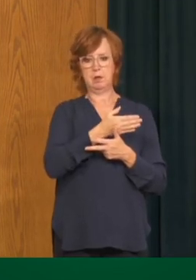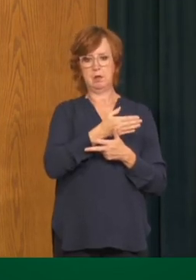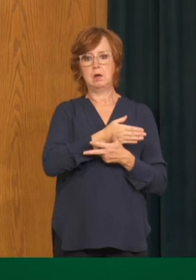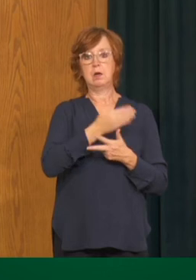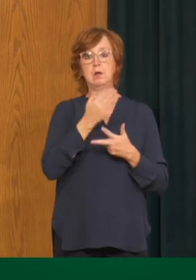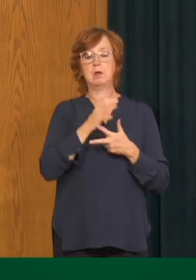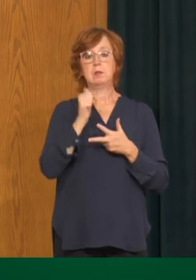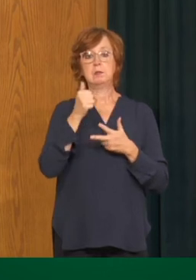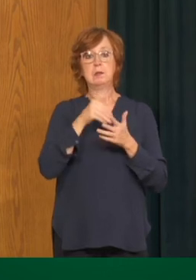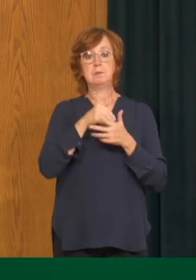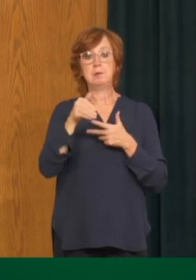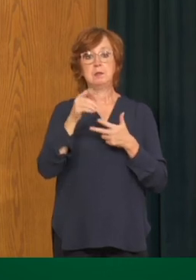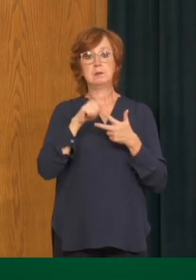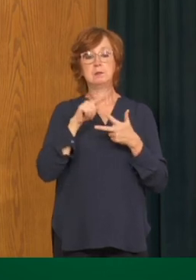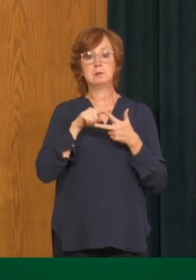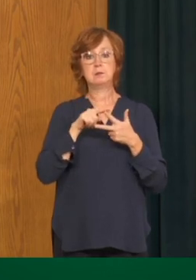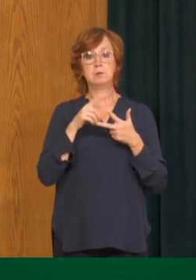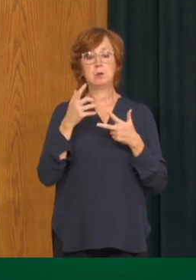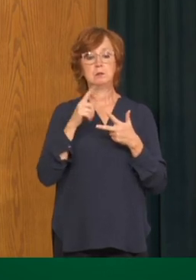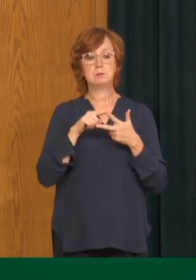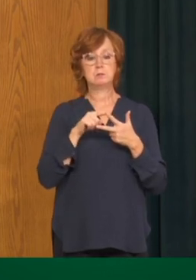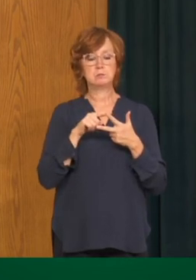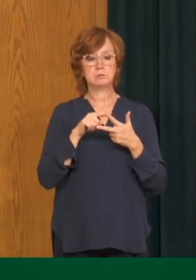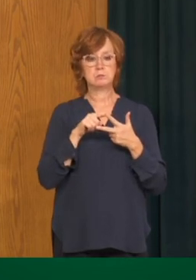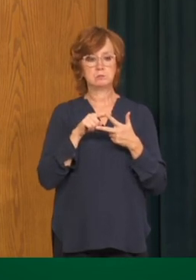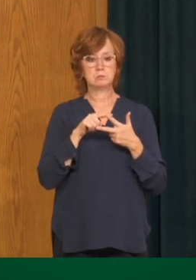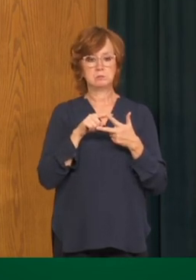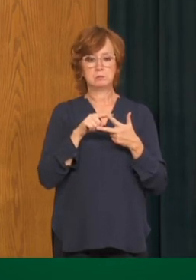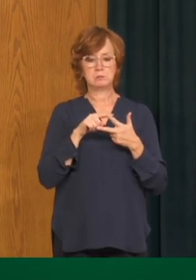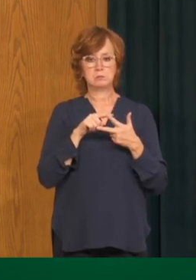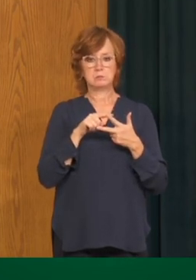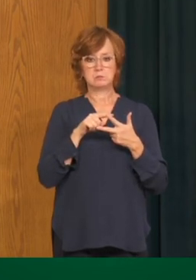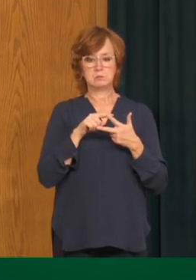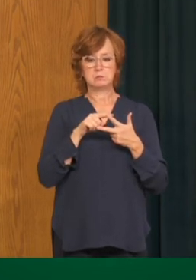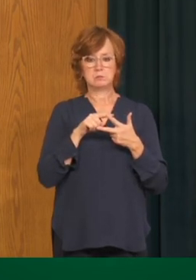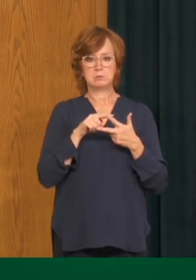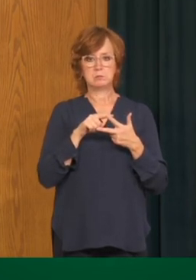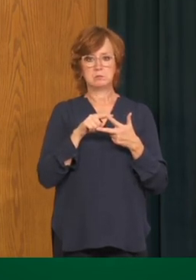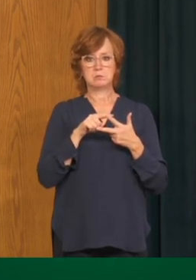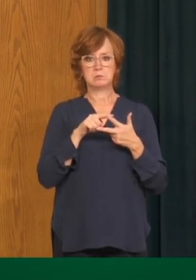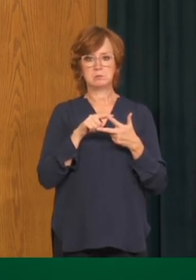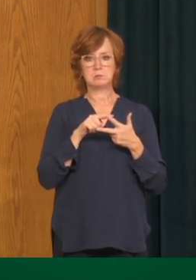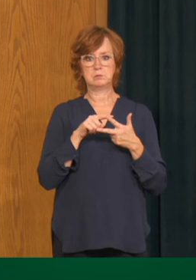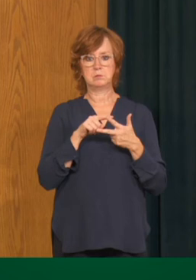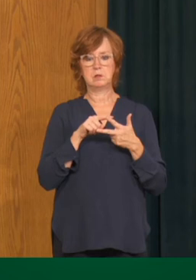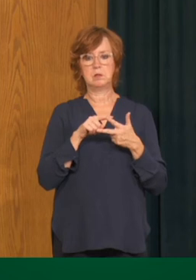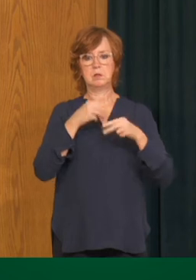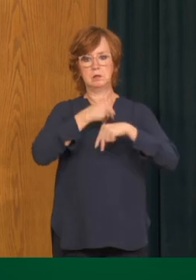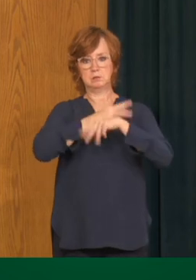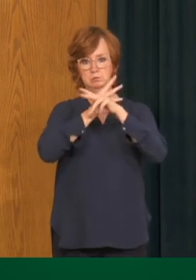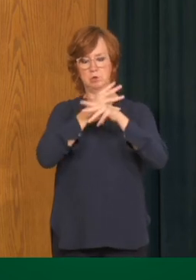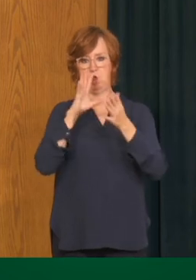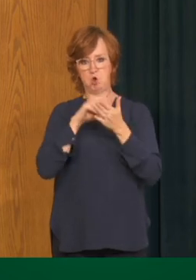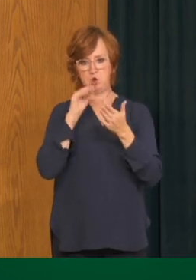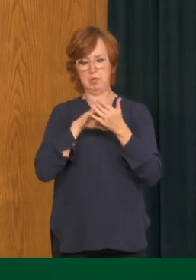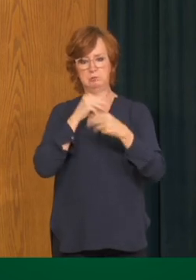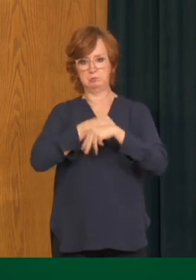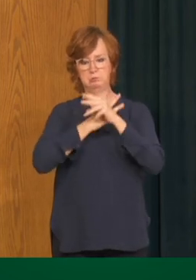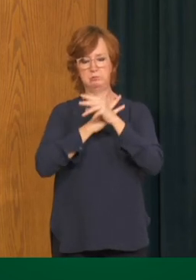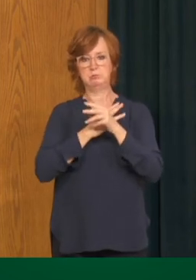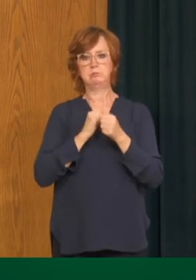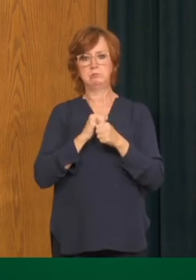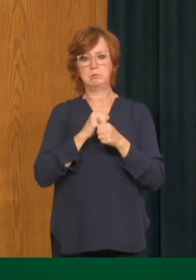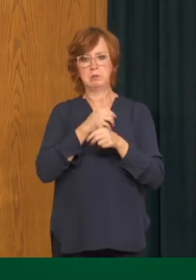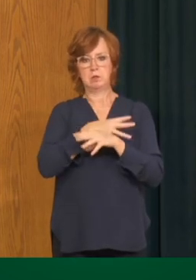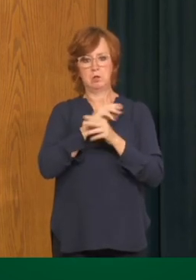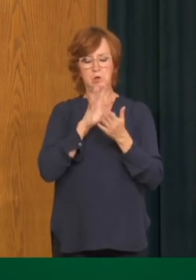million will go into ensuring that we have are bolstering and have access to distance learning education for those that may need it.